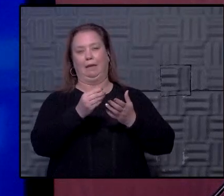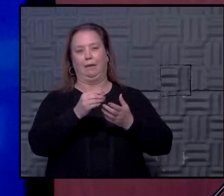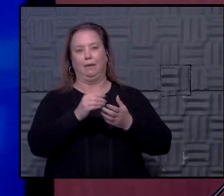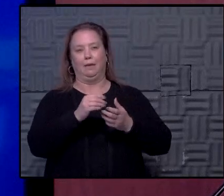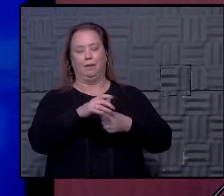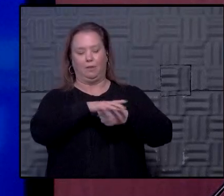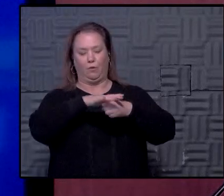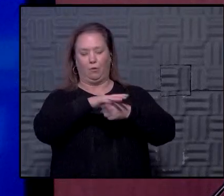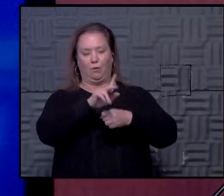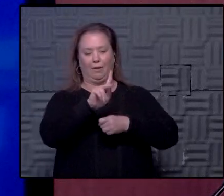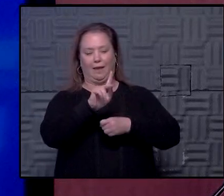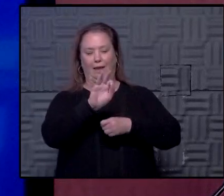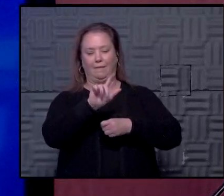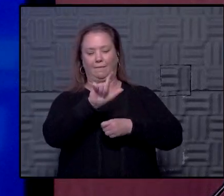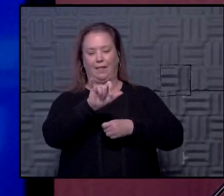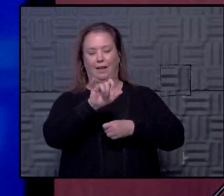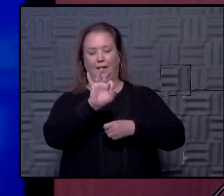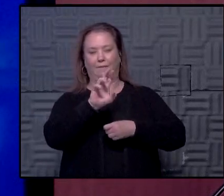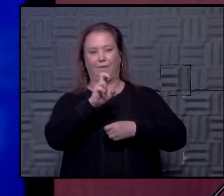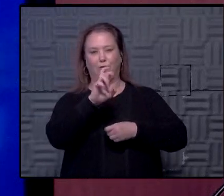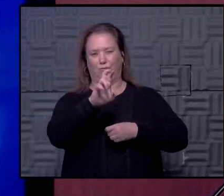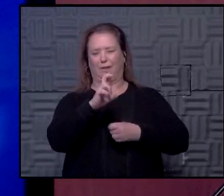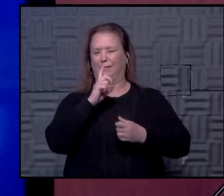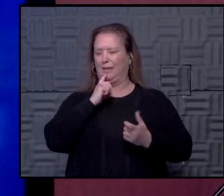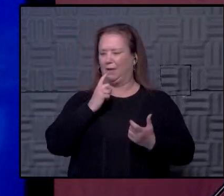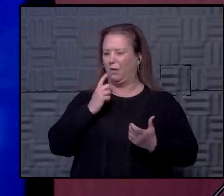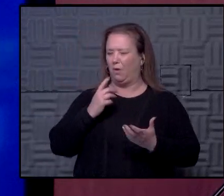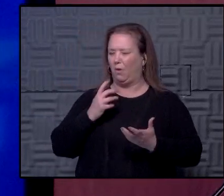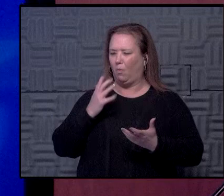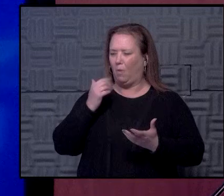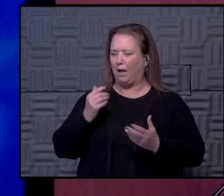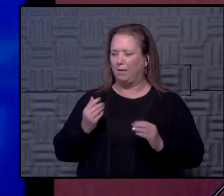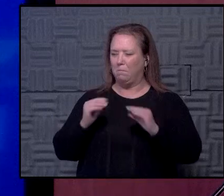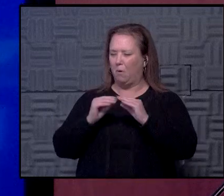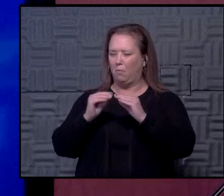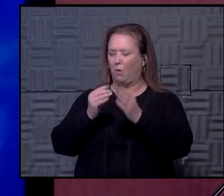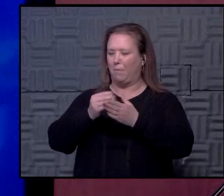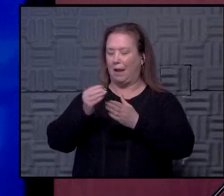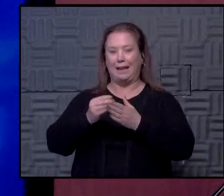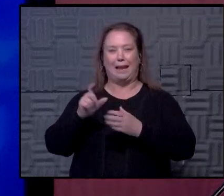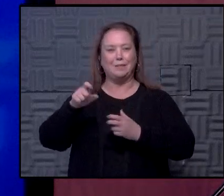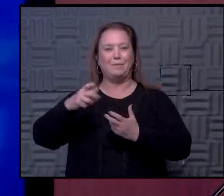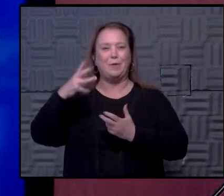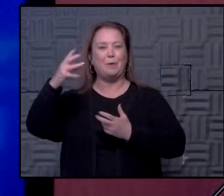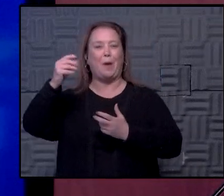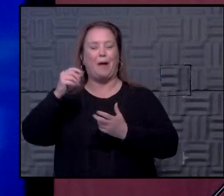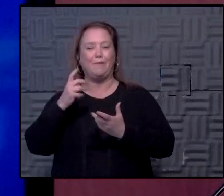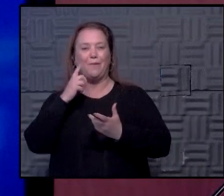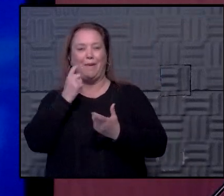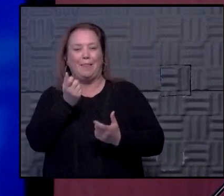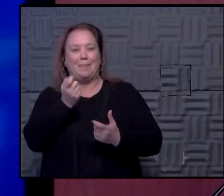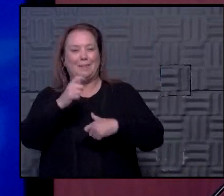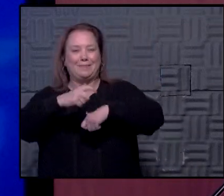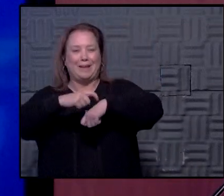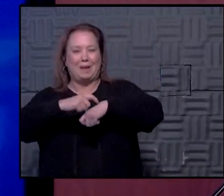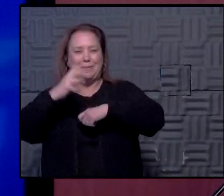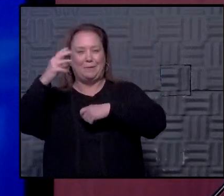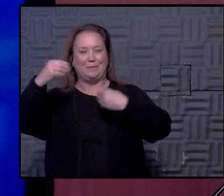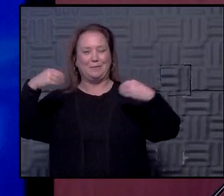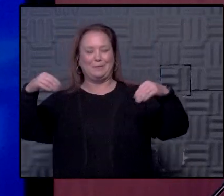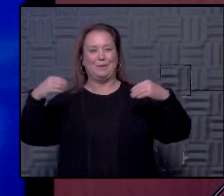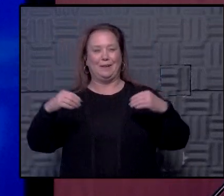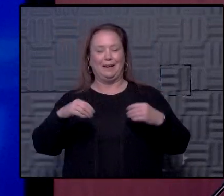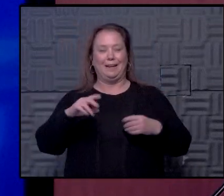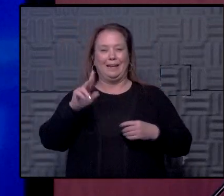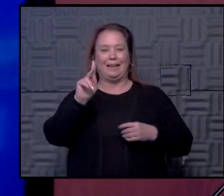I think I manage to go there every weekend. My wife's, what can you possibly buy there anymore? I don't know. I just got to go out and hang out for a little bit.